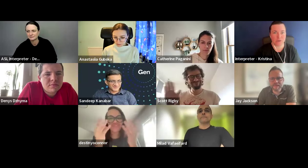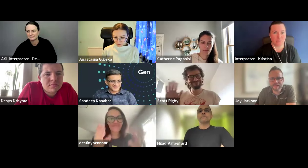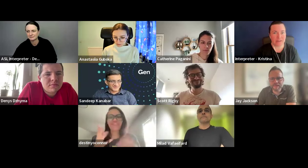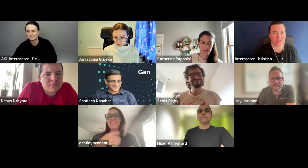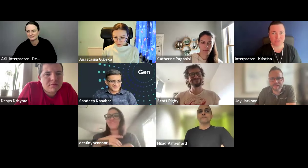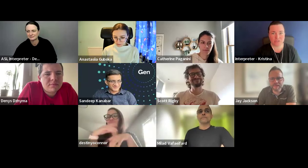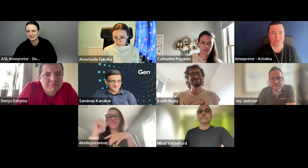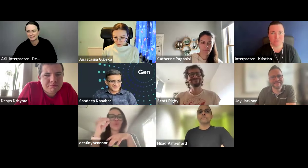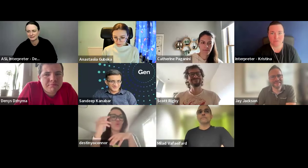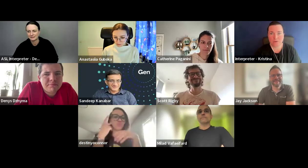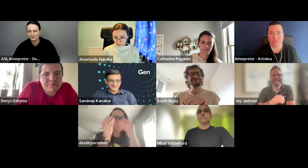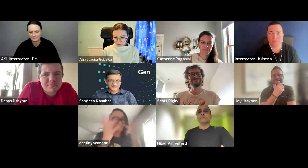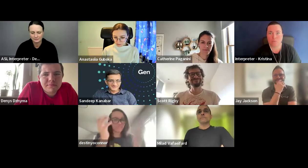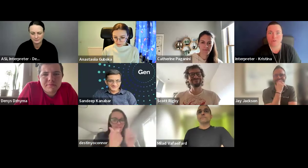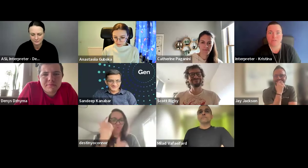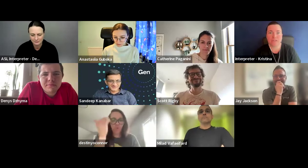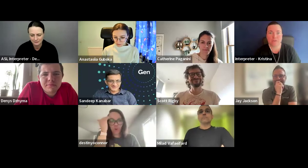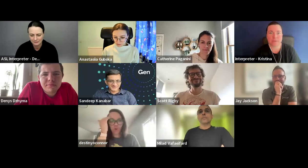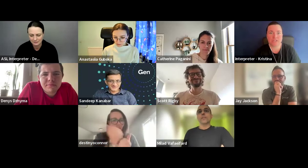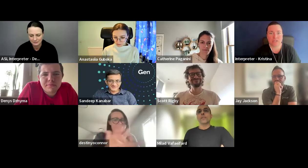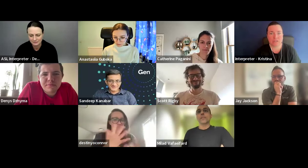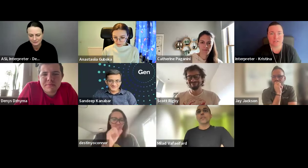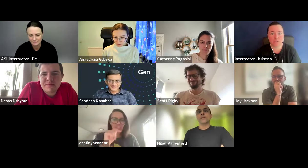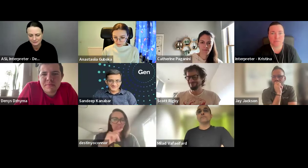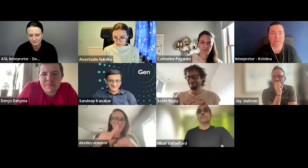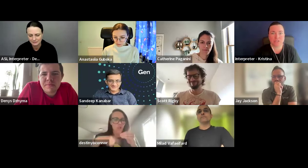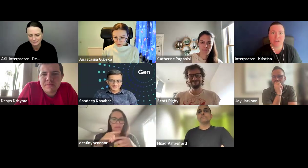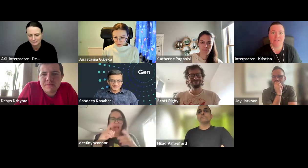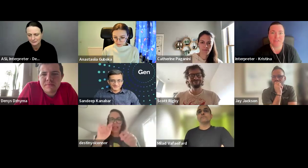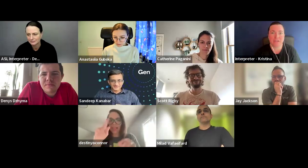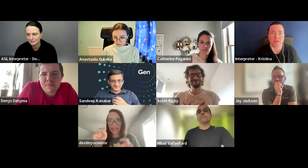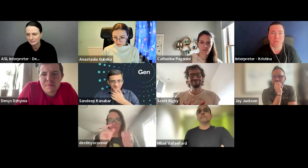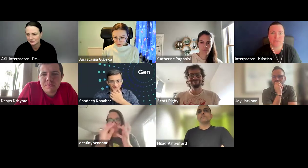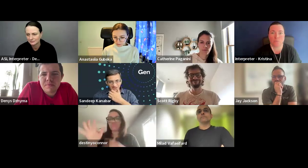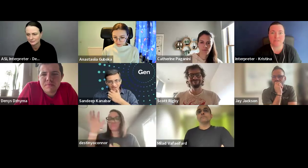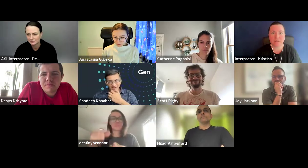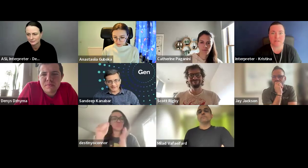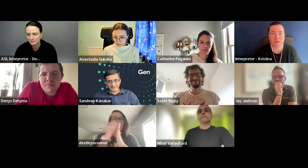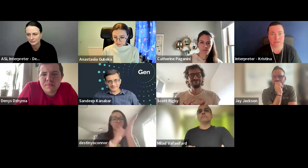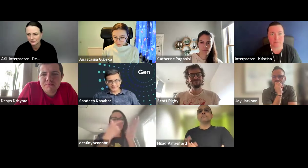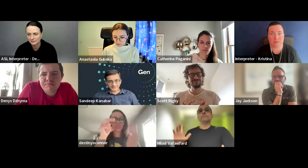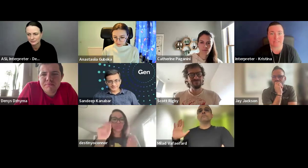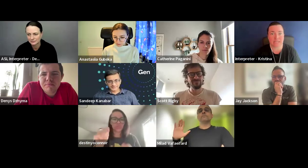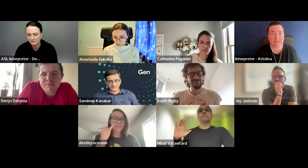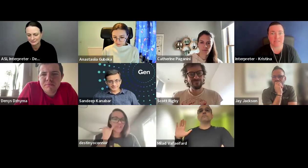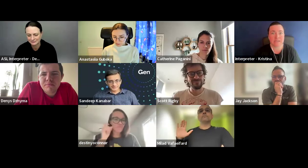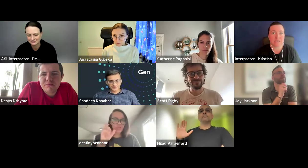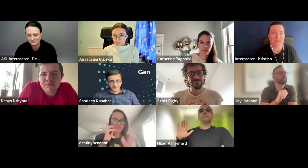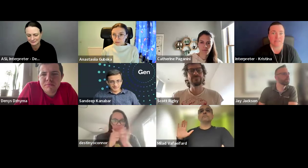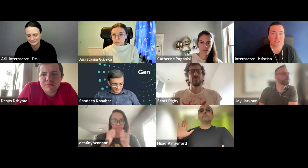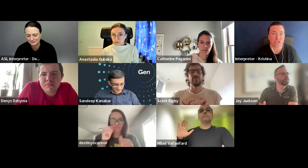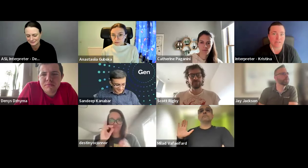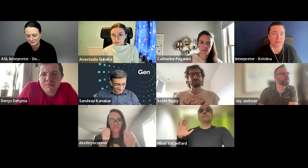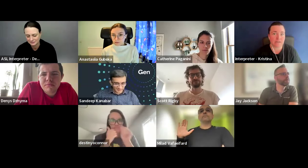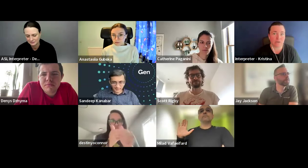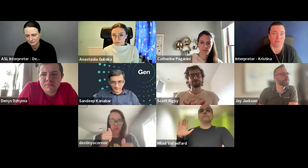you so much for that wonderful information. I just want to make sure everything knows that what Scott's talking about is linked in